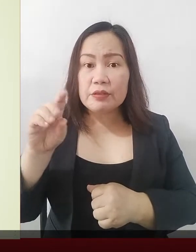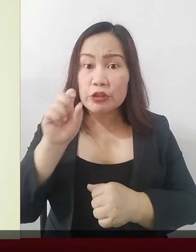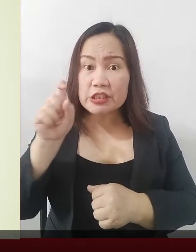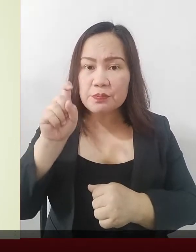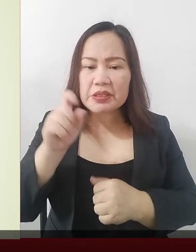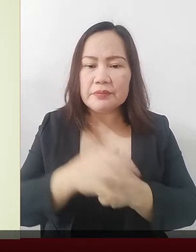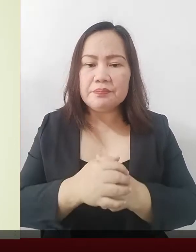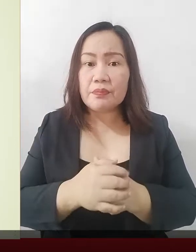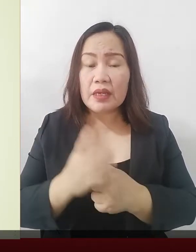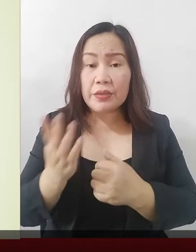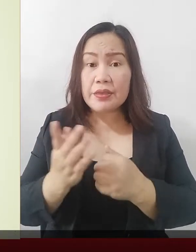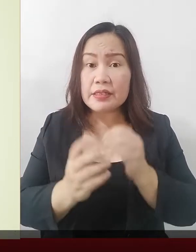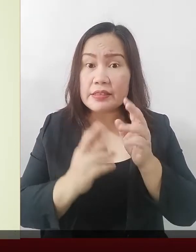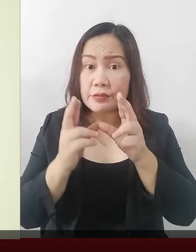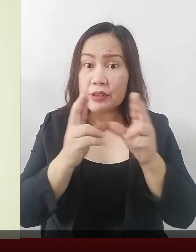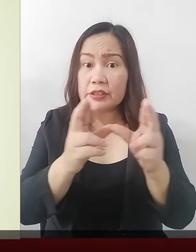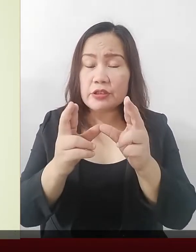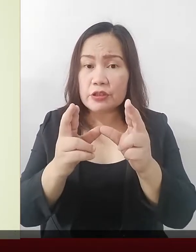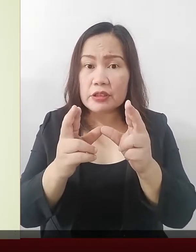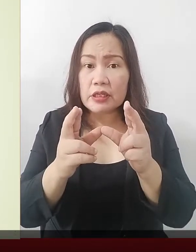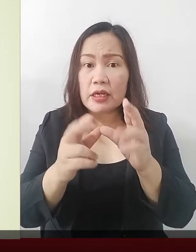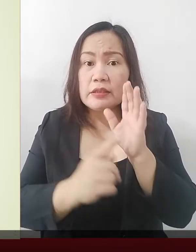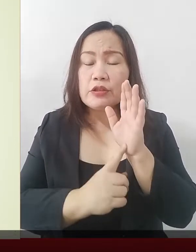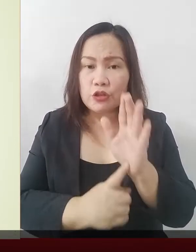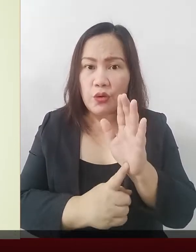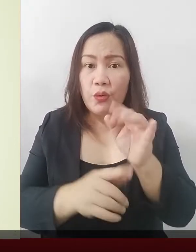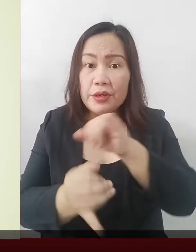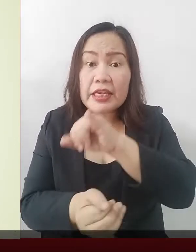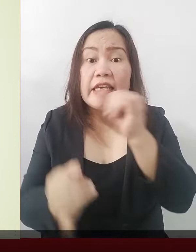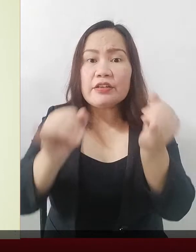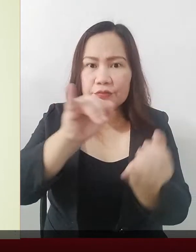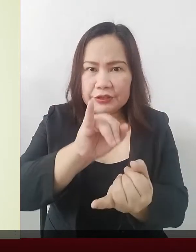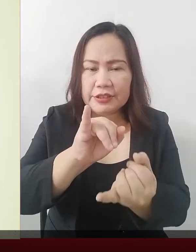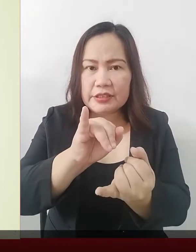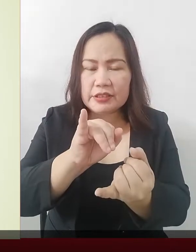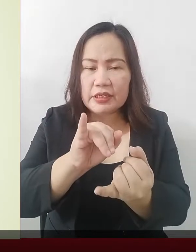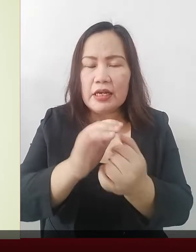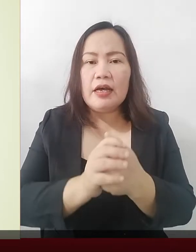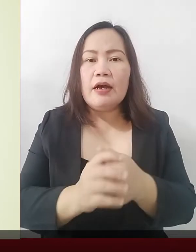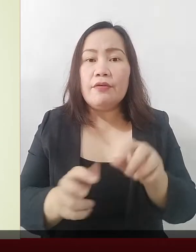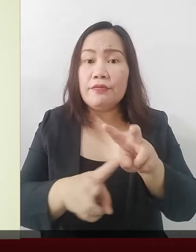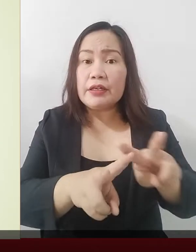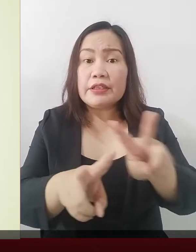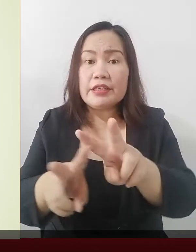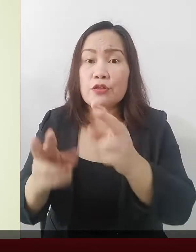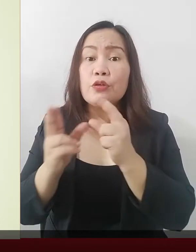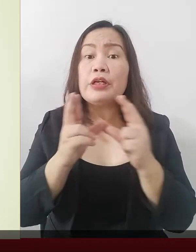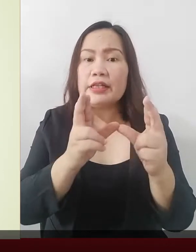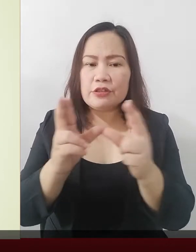This relation illustrates an inverse variation.